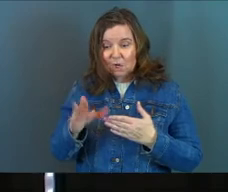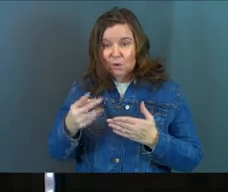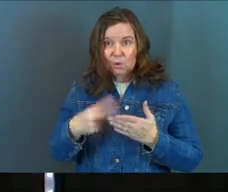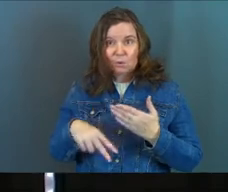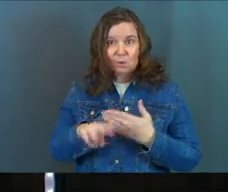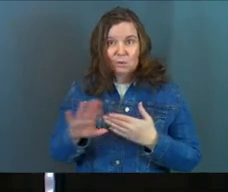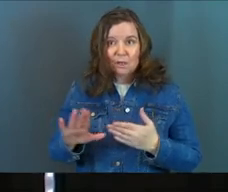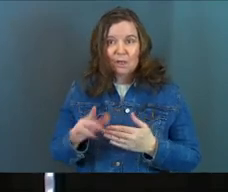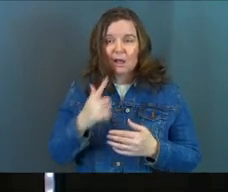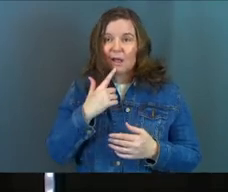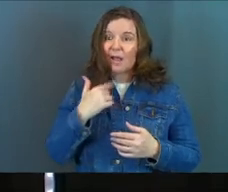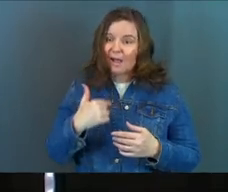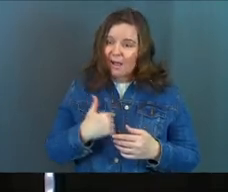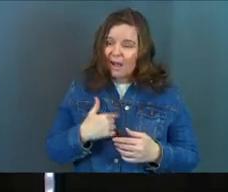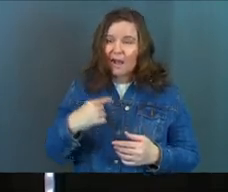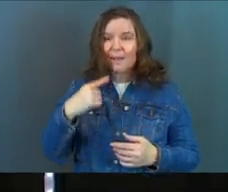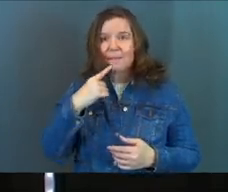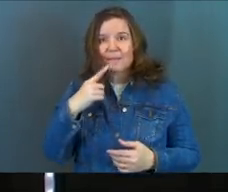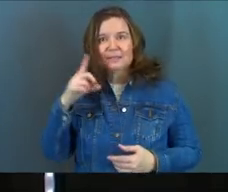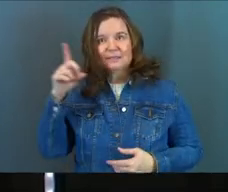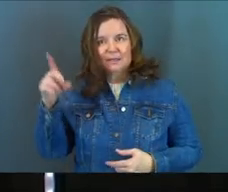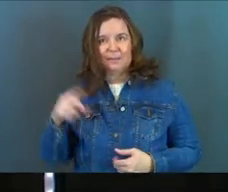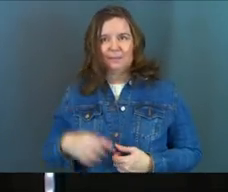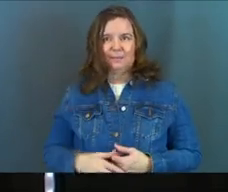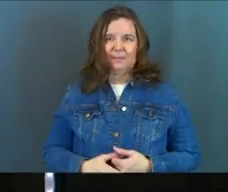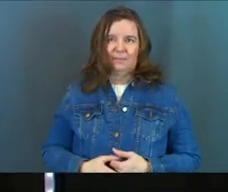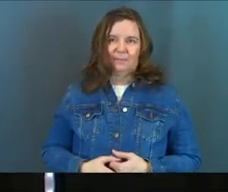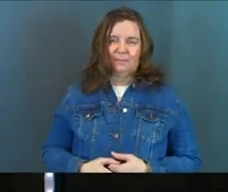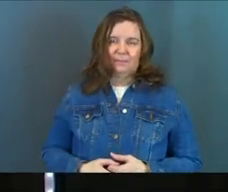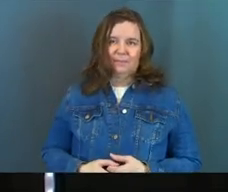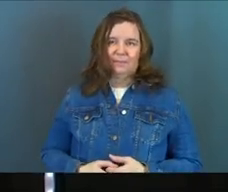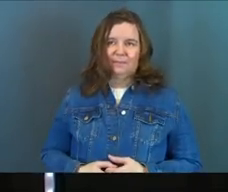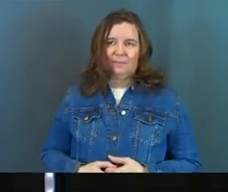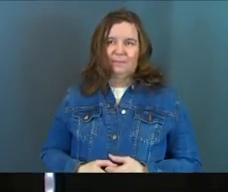Sunday after that is you're gonna be like, I missed him.